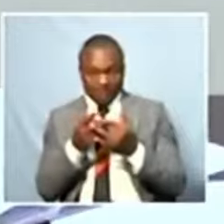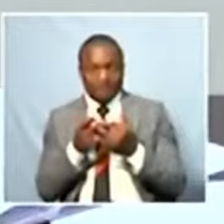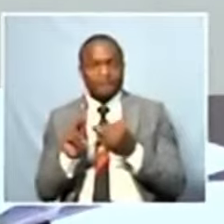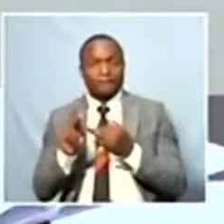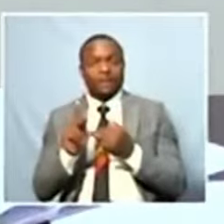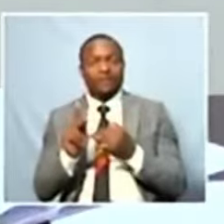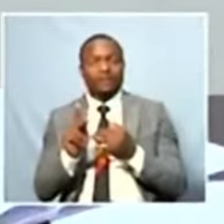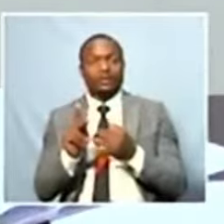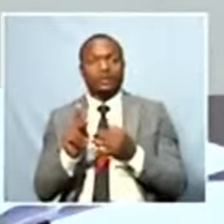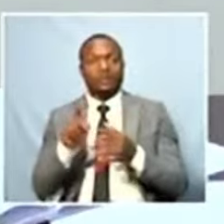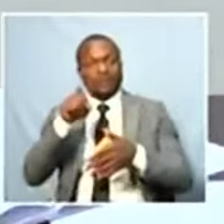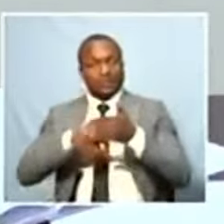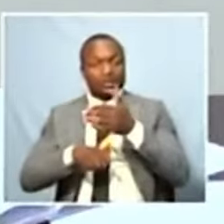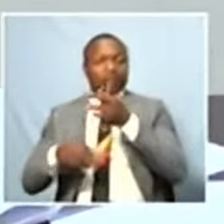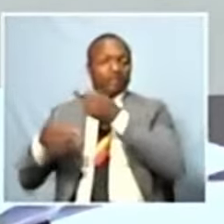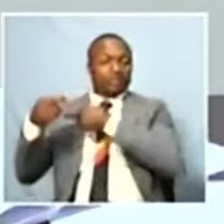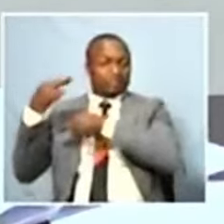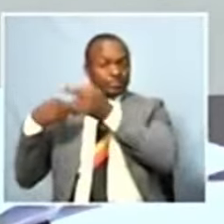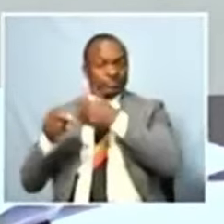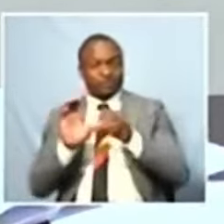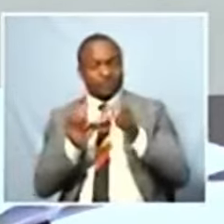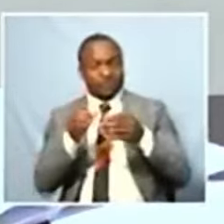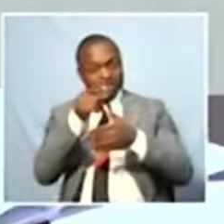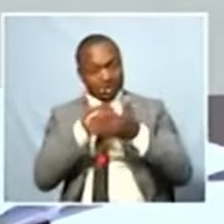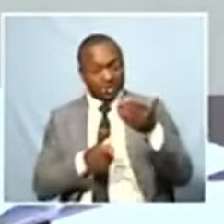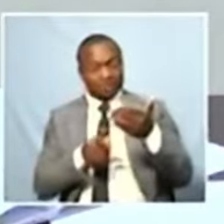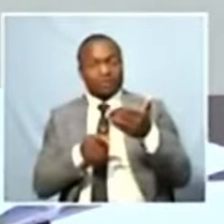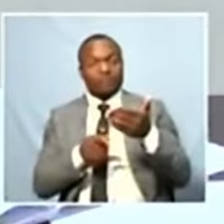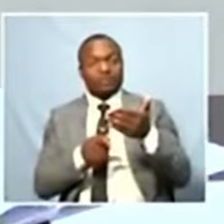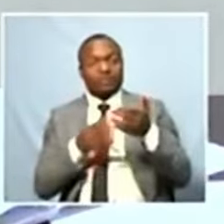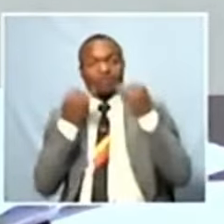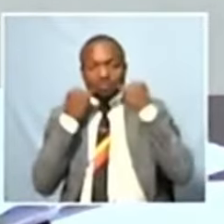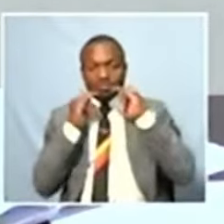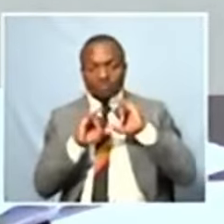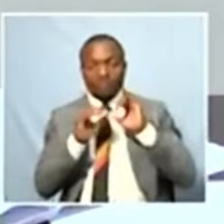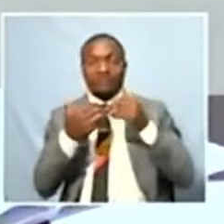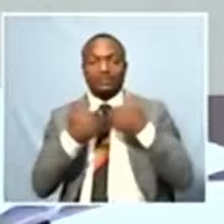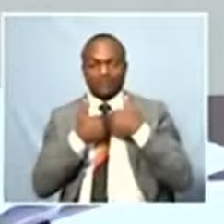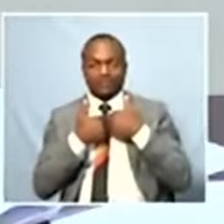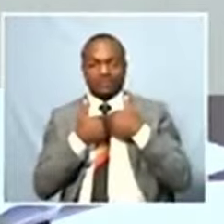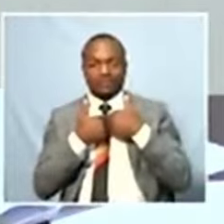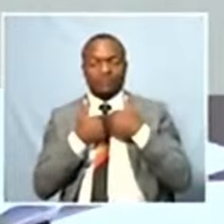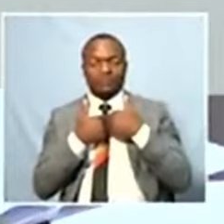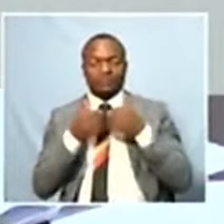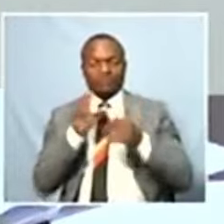review committee, what input they had, both from the industry and feedback in terms of